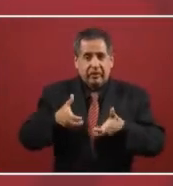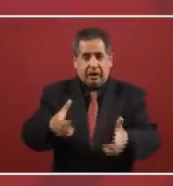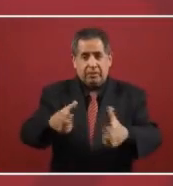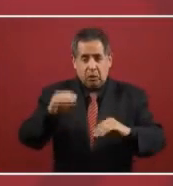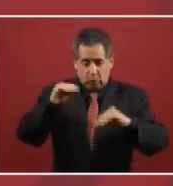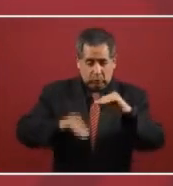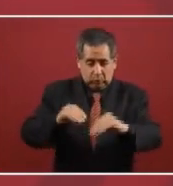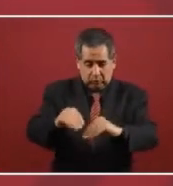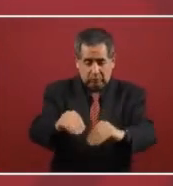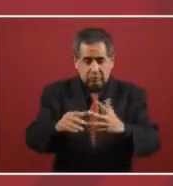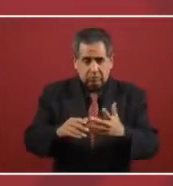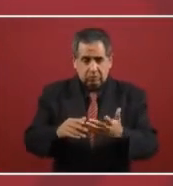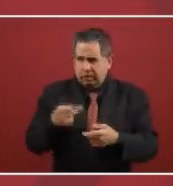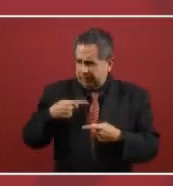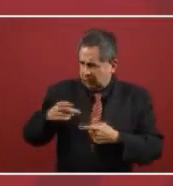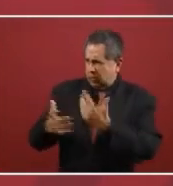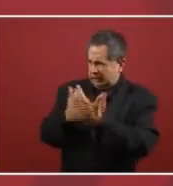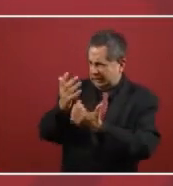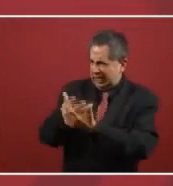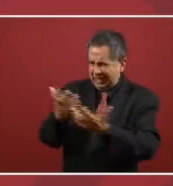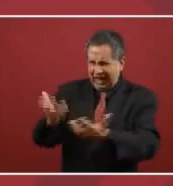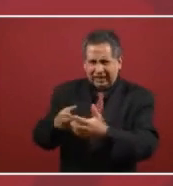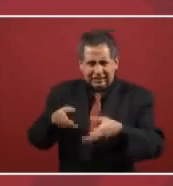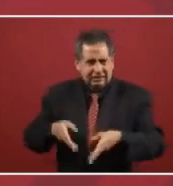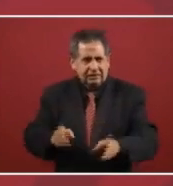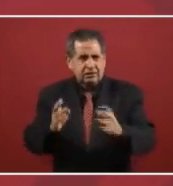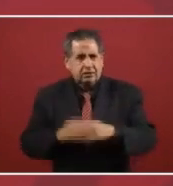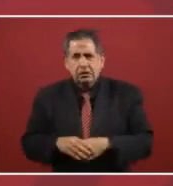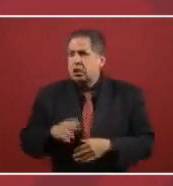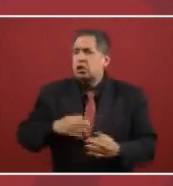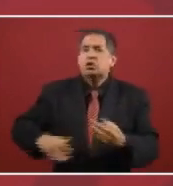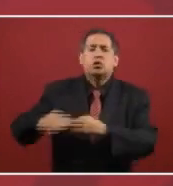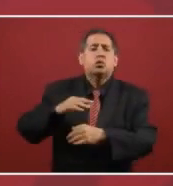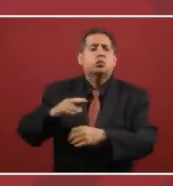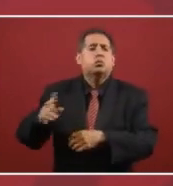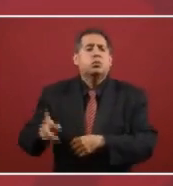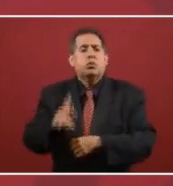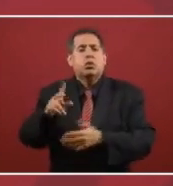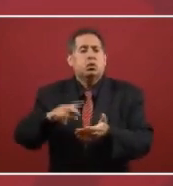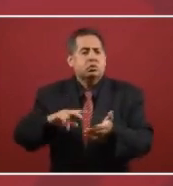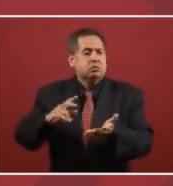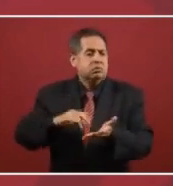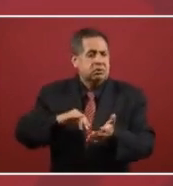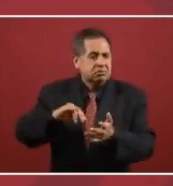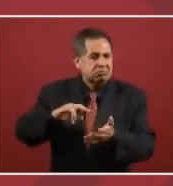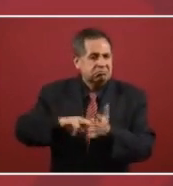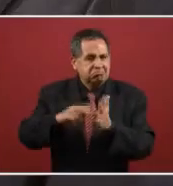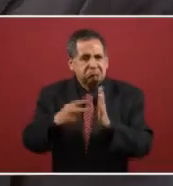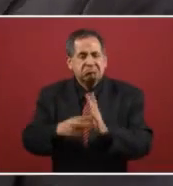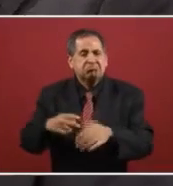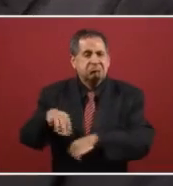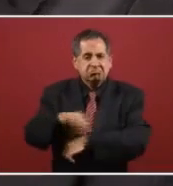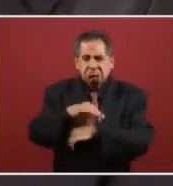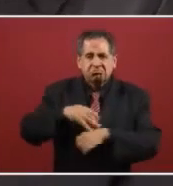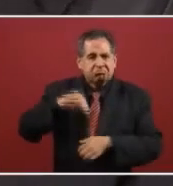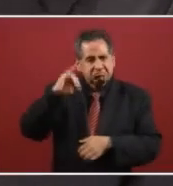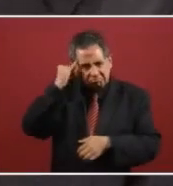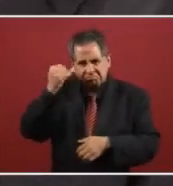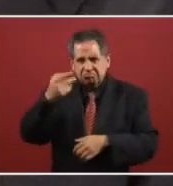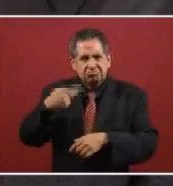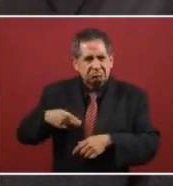It's not that complicated to make a road. In all the road, in all the towns we